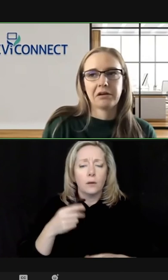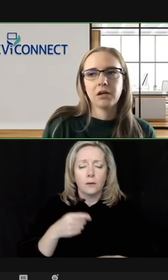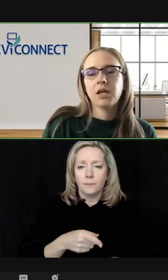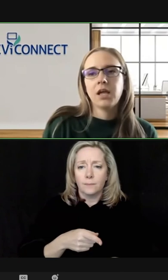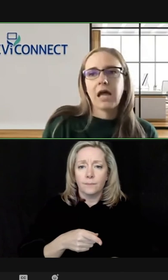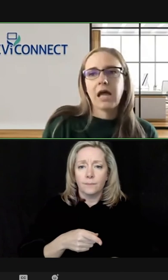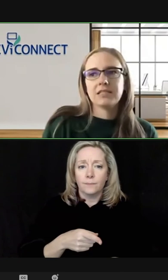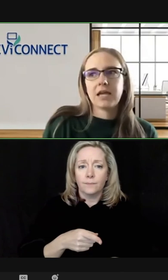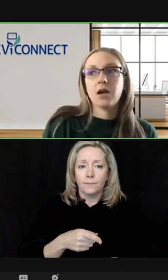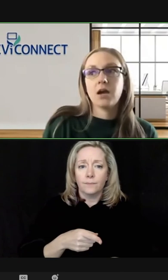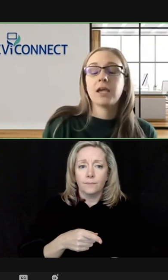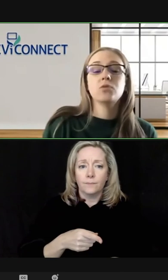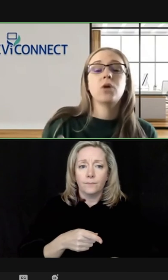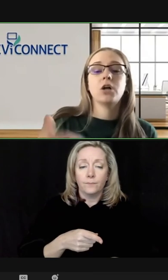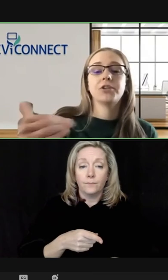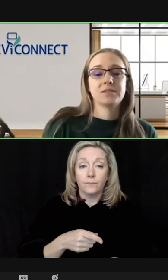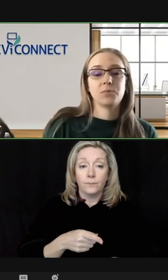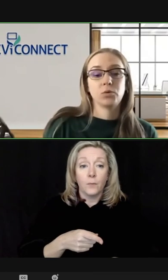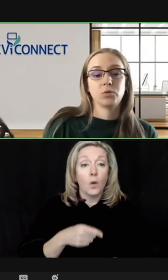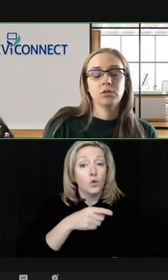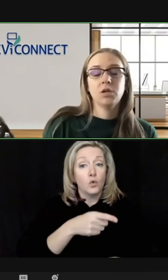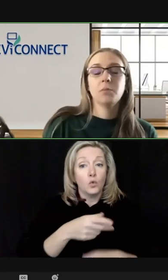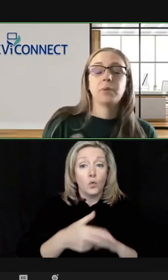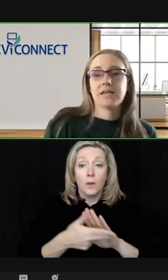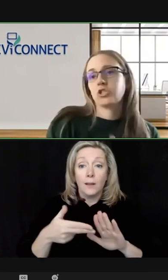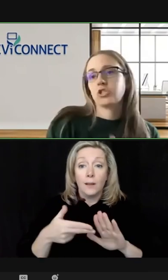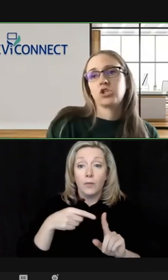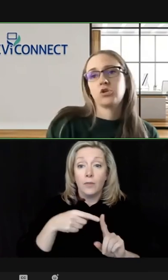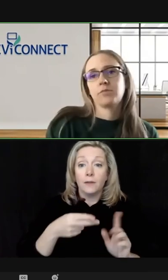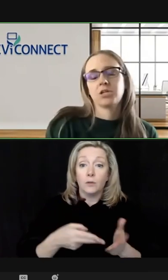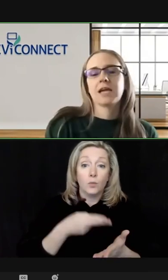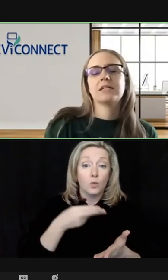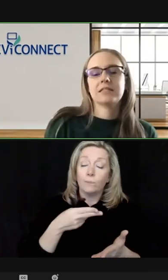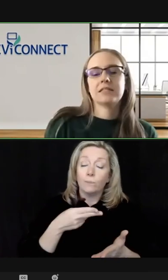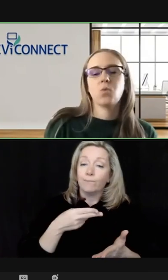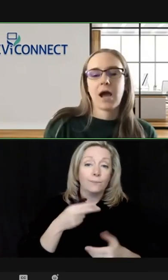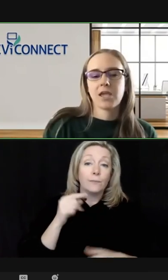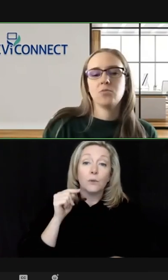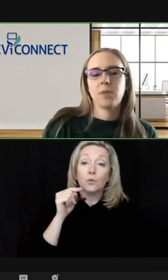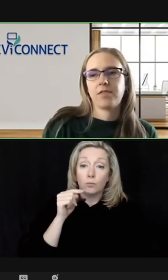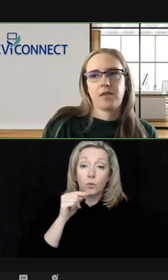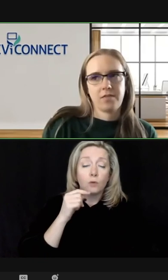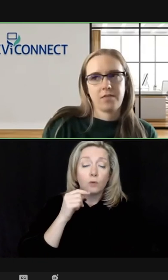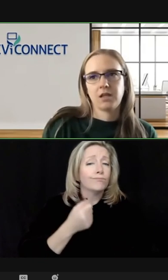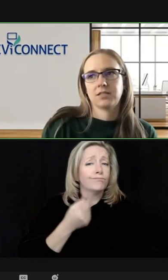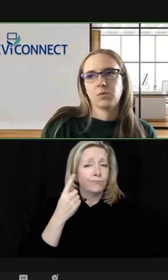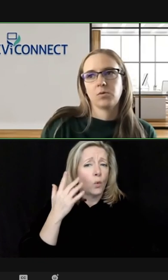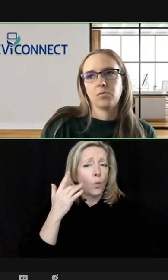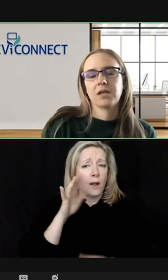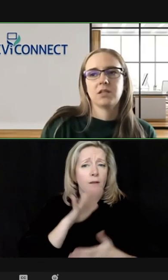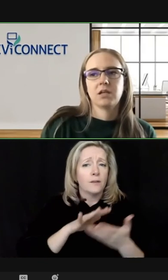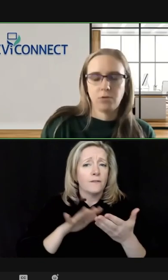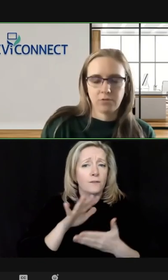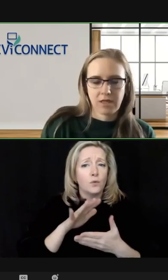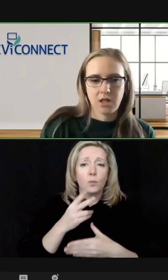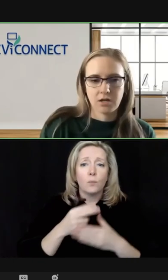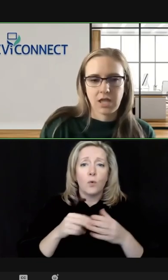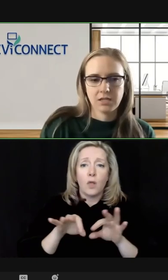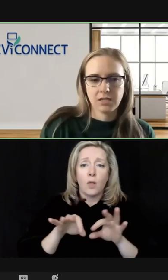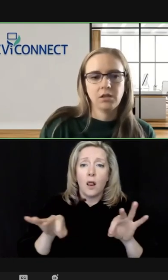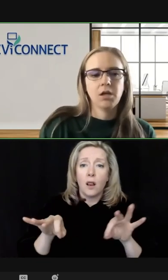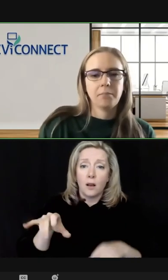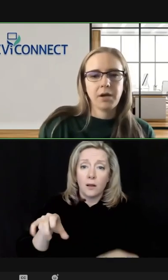diagram together and say, okay, you called it a spoon, but it's actually a toothbrush. I can see why you might think that it's a spoon because they both